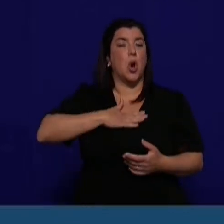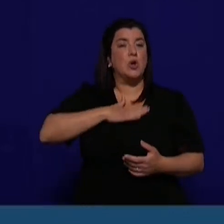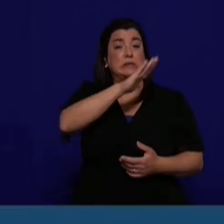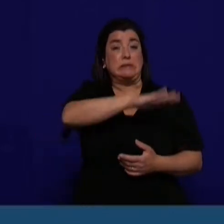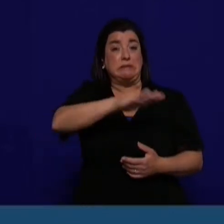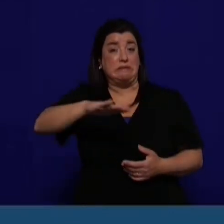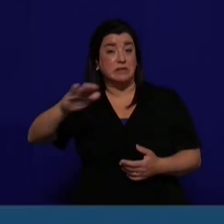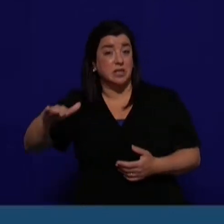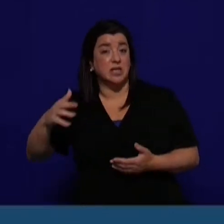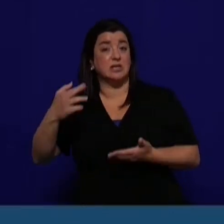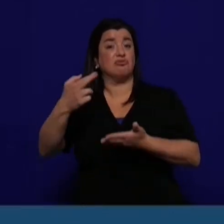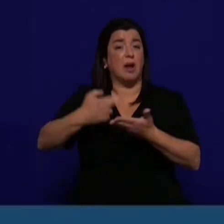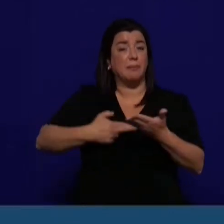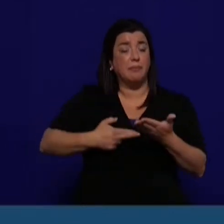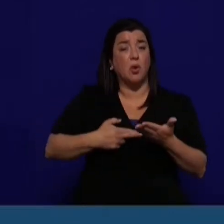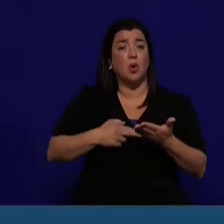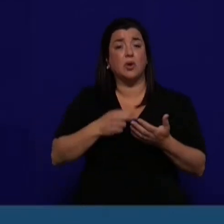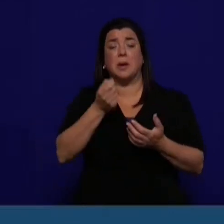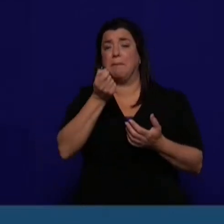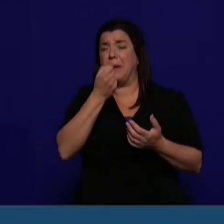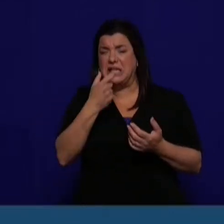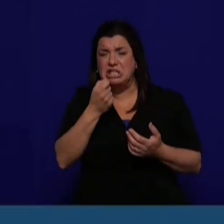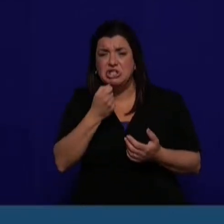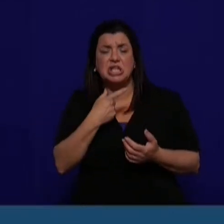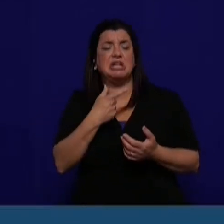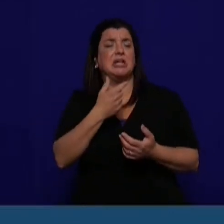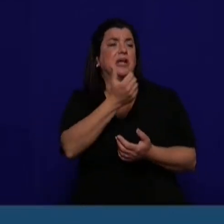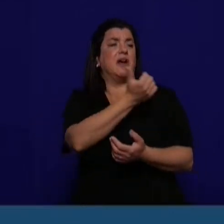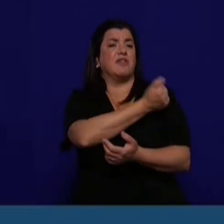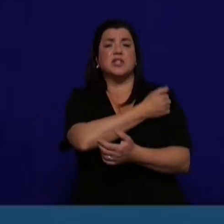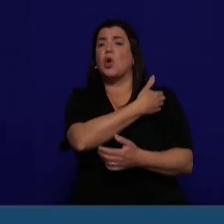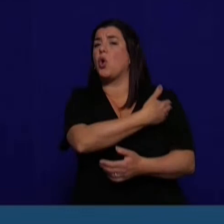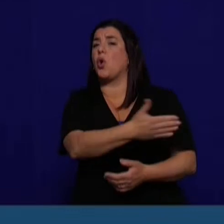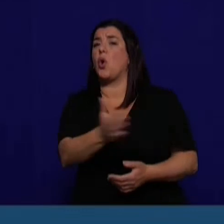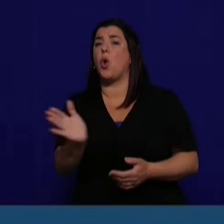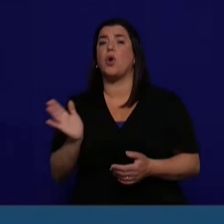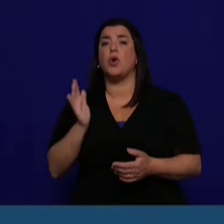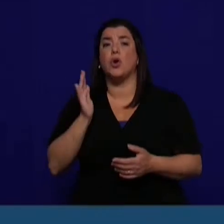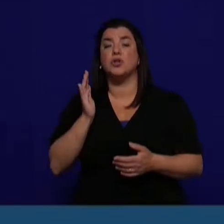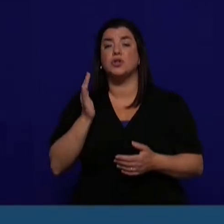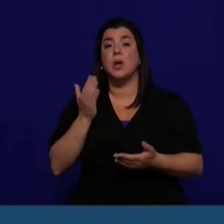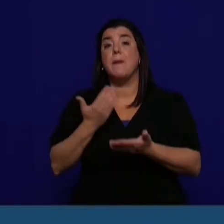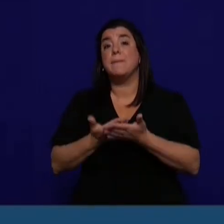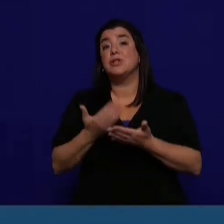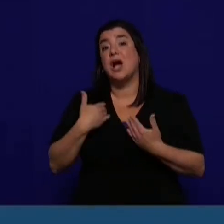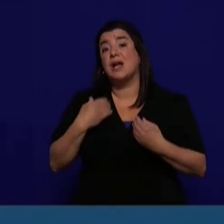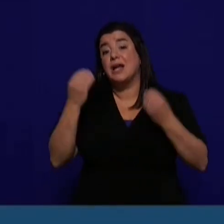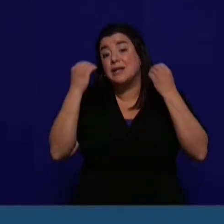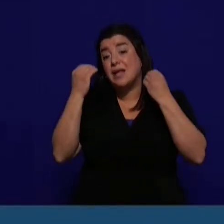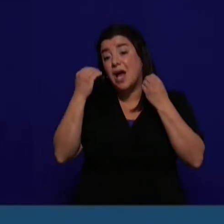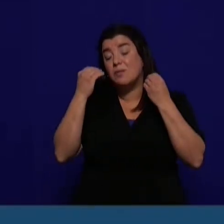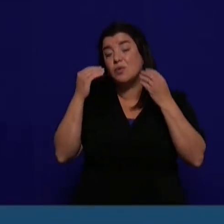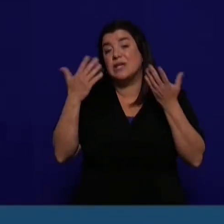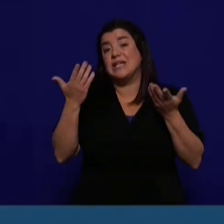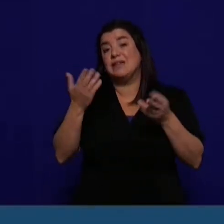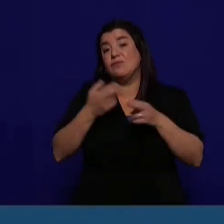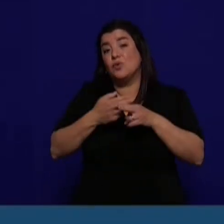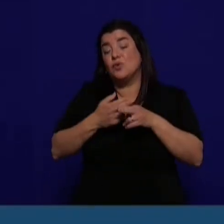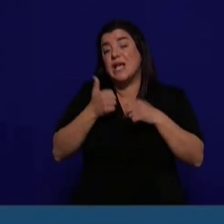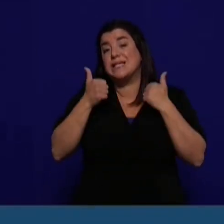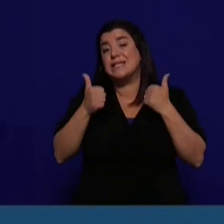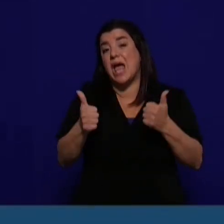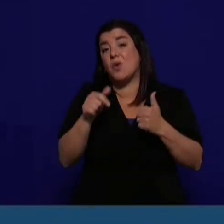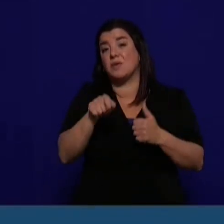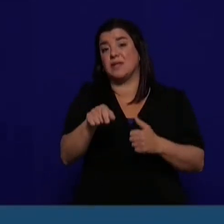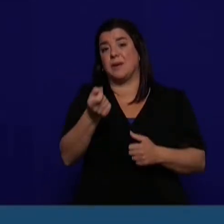kwalinkwa mediċina inkluż kwalinkwa vaccine biex dejjem iktar nitalmu dwar dawn il-vaccines. U tajjeb